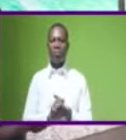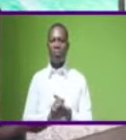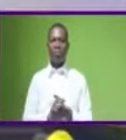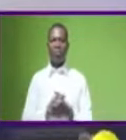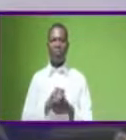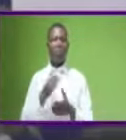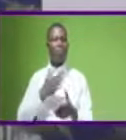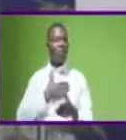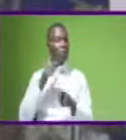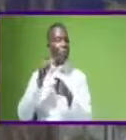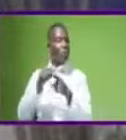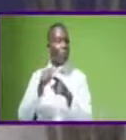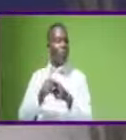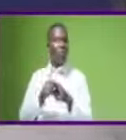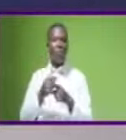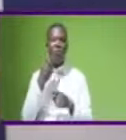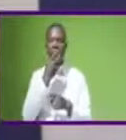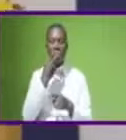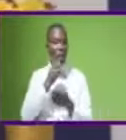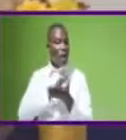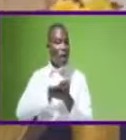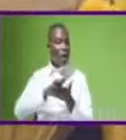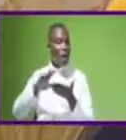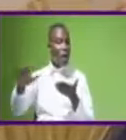Meka sa mo da o. Meka sa mo da o.